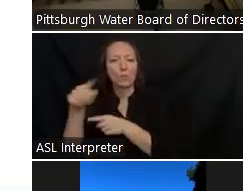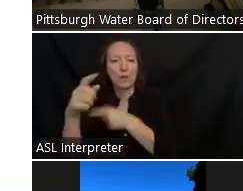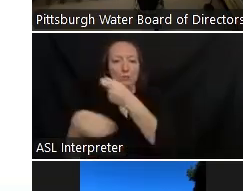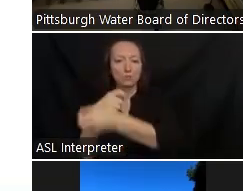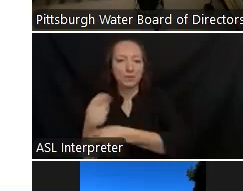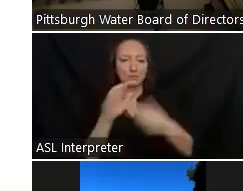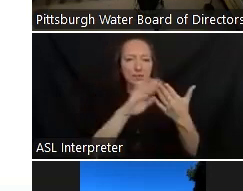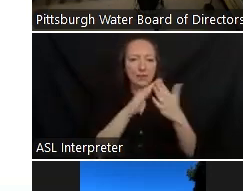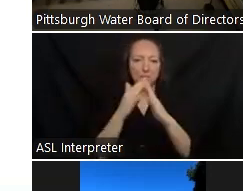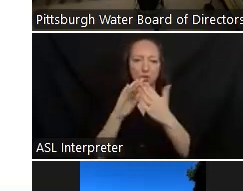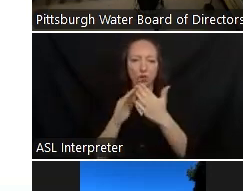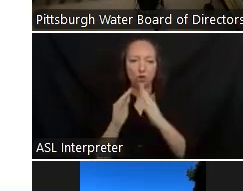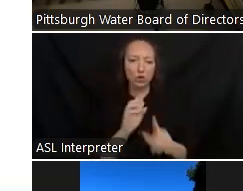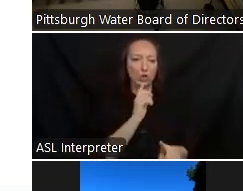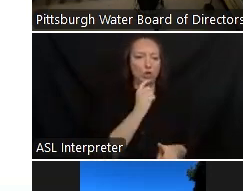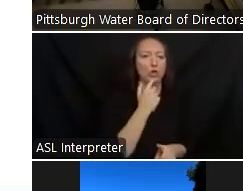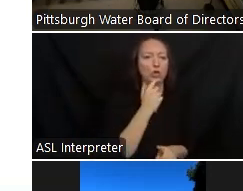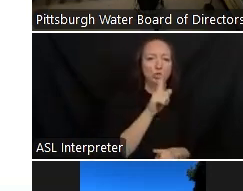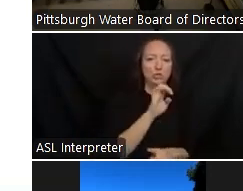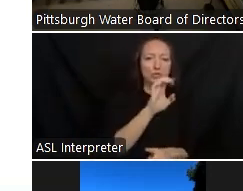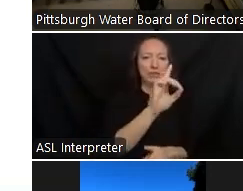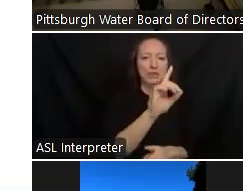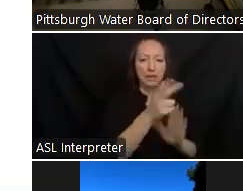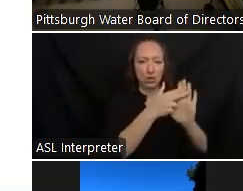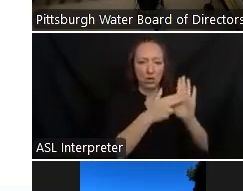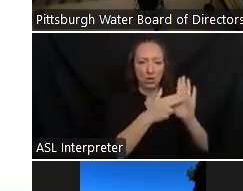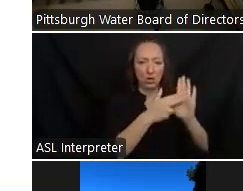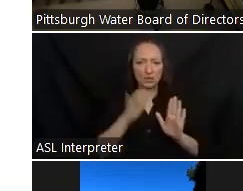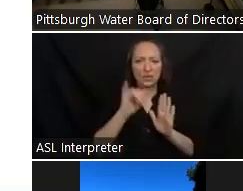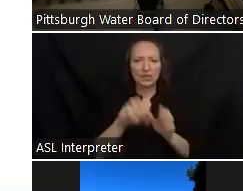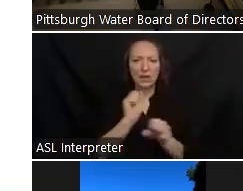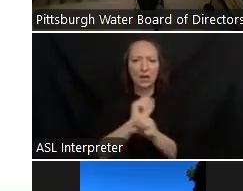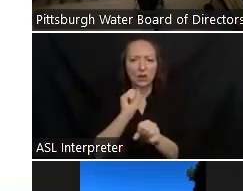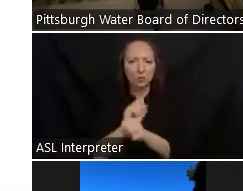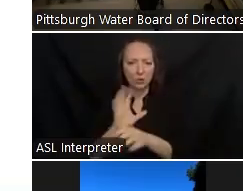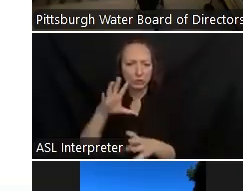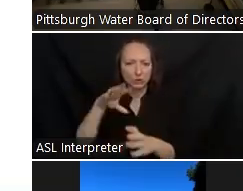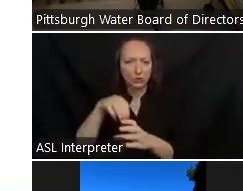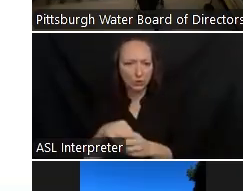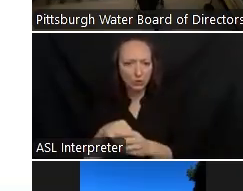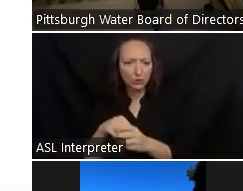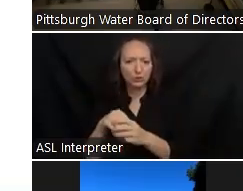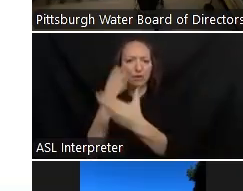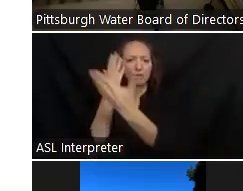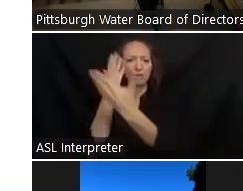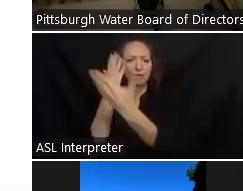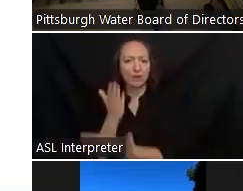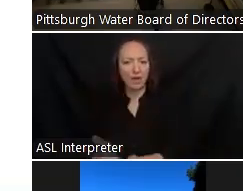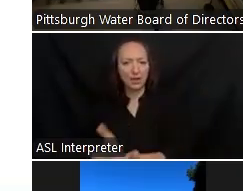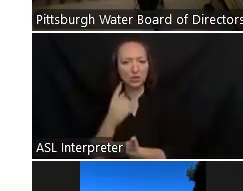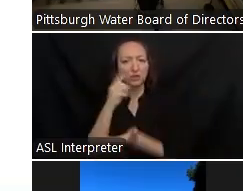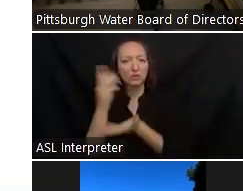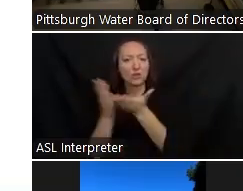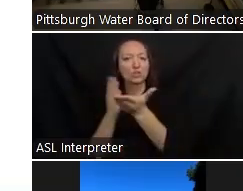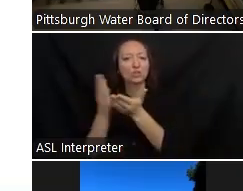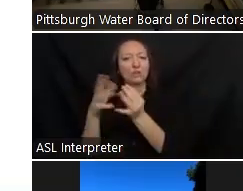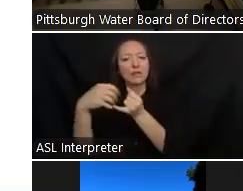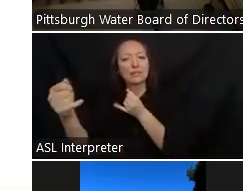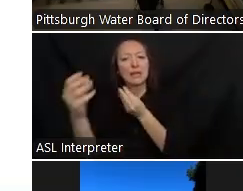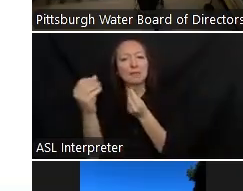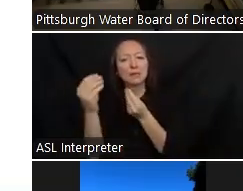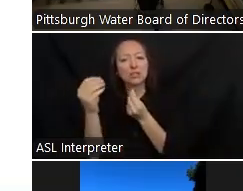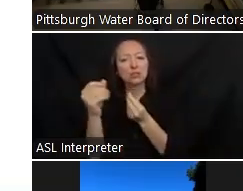include the verification to verify the service line material, the lead service line replacement itself, water main replacements,